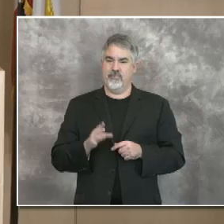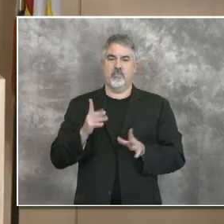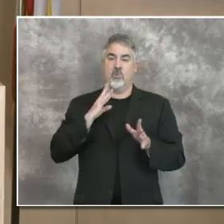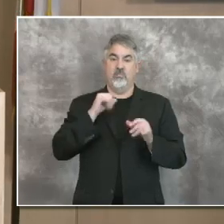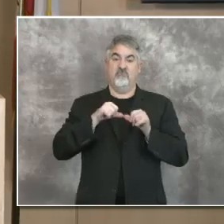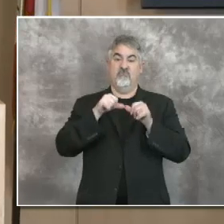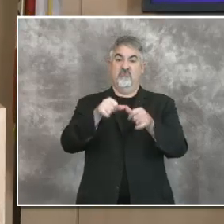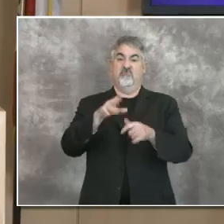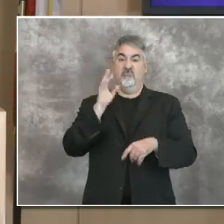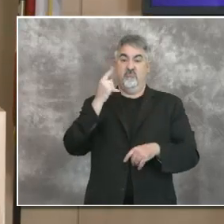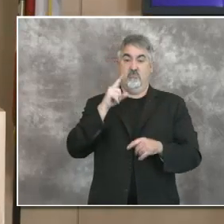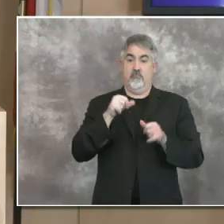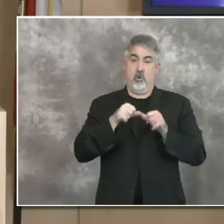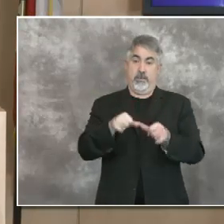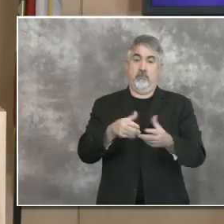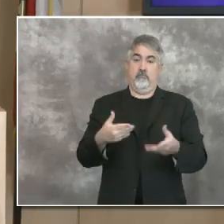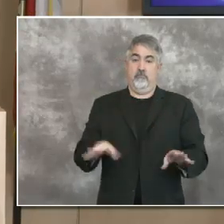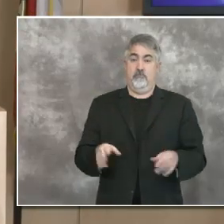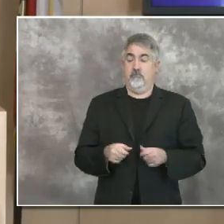Okay, next question.